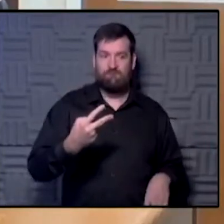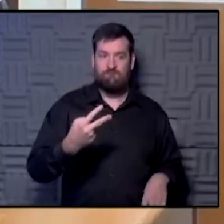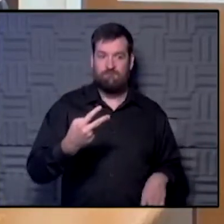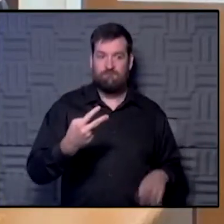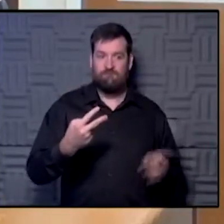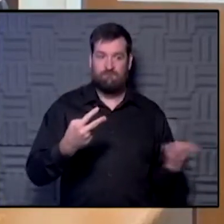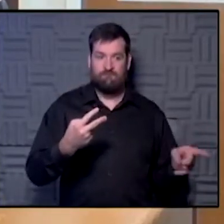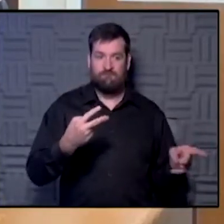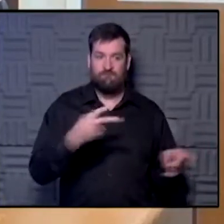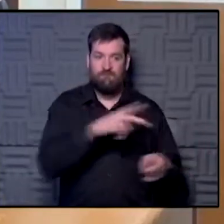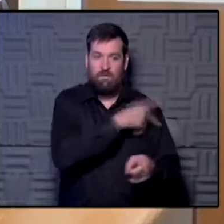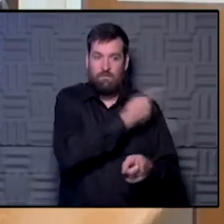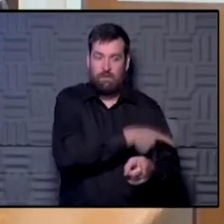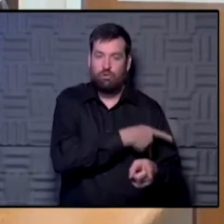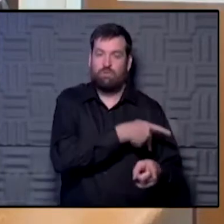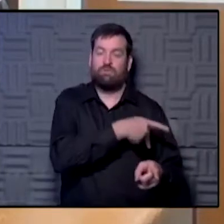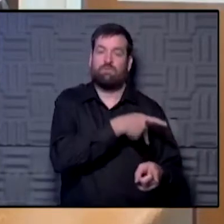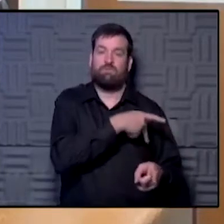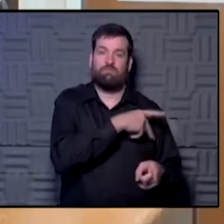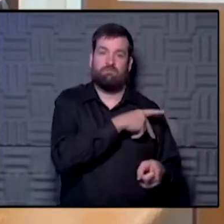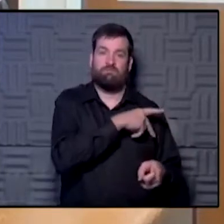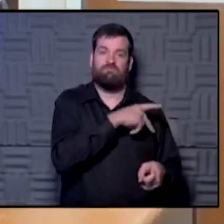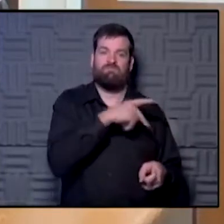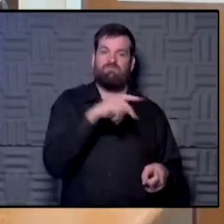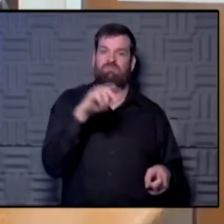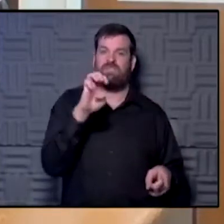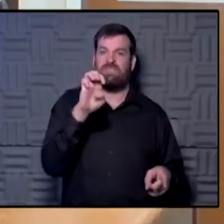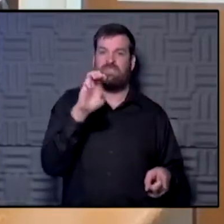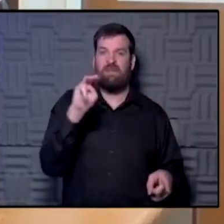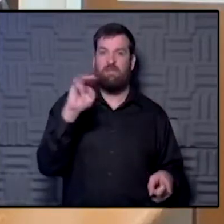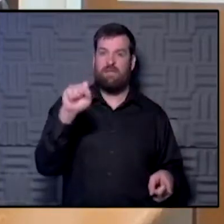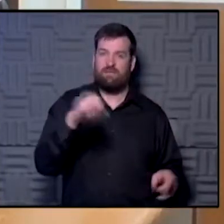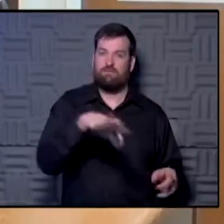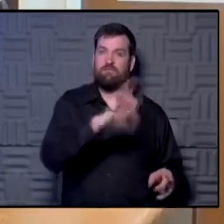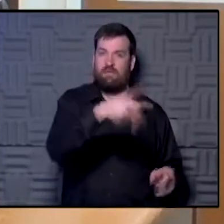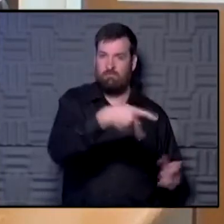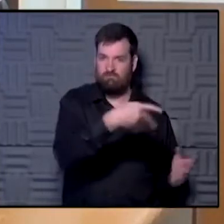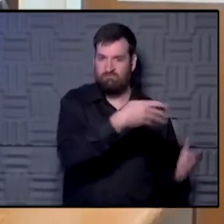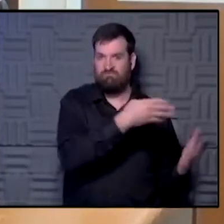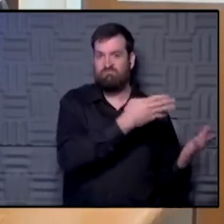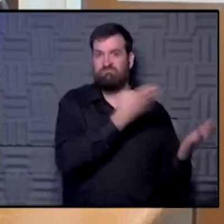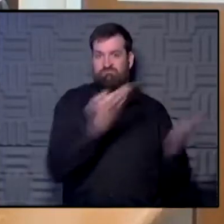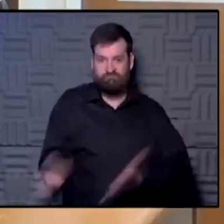this patient was picked up again by our EMS.